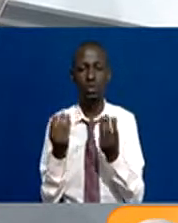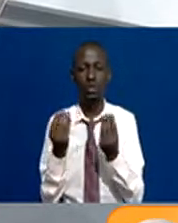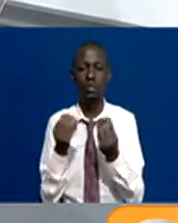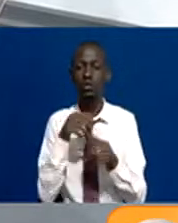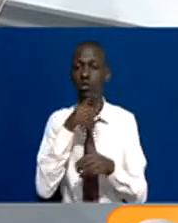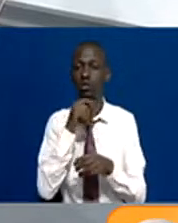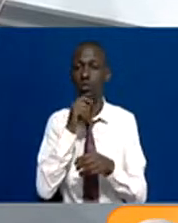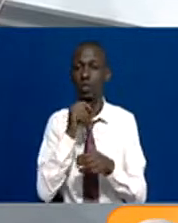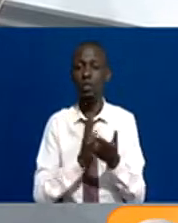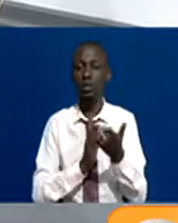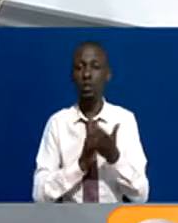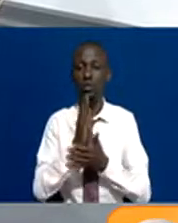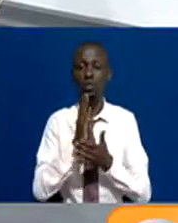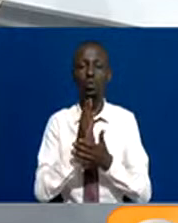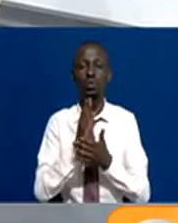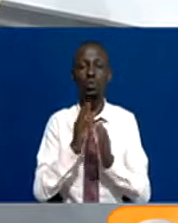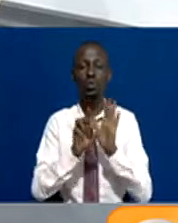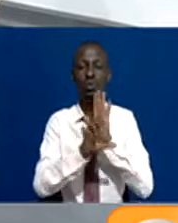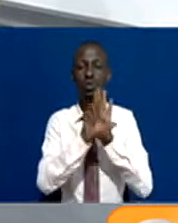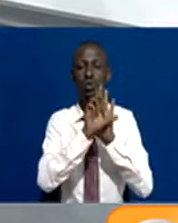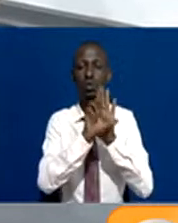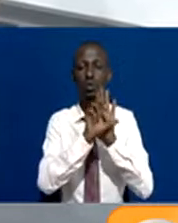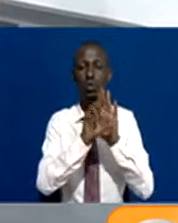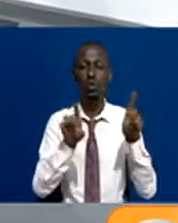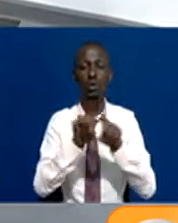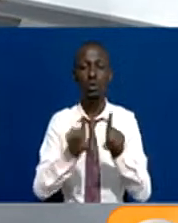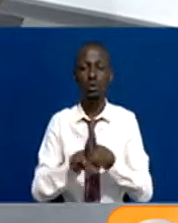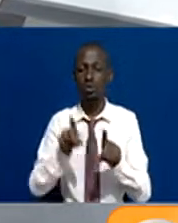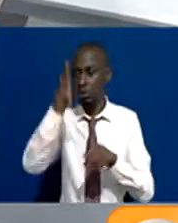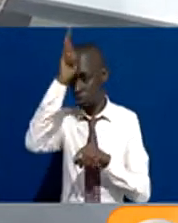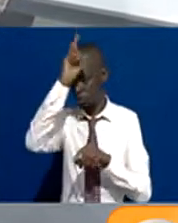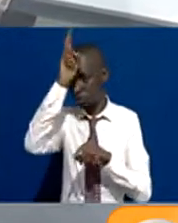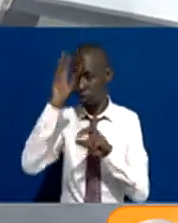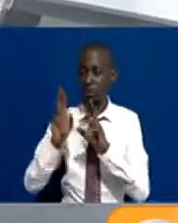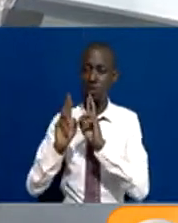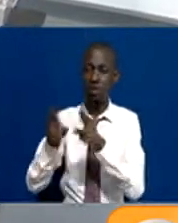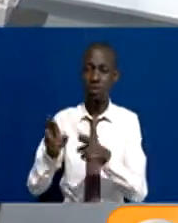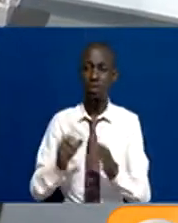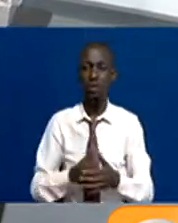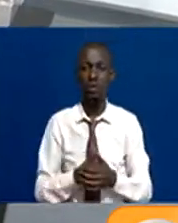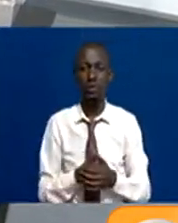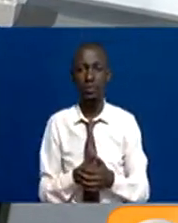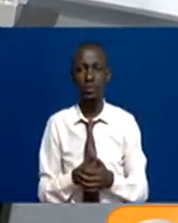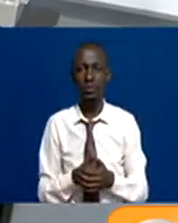a legal perspective, also from reporting the police? Well, you know, there's no...